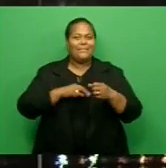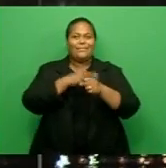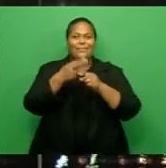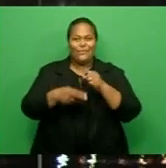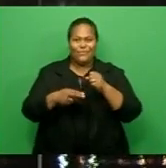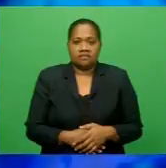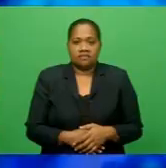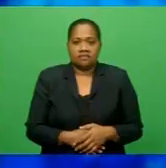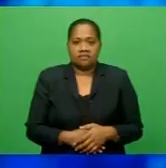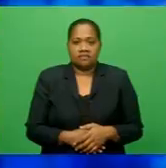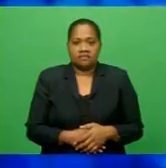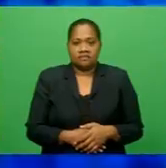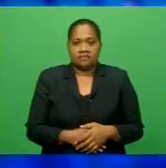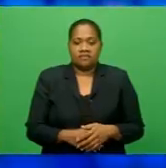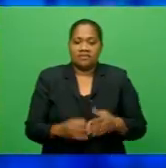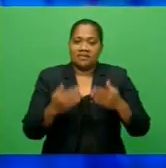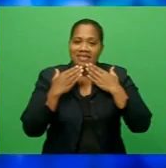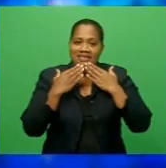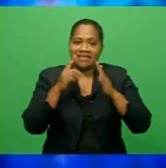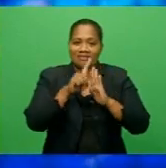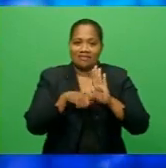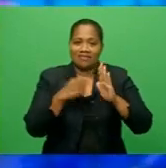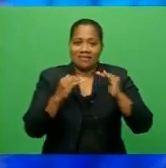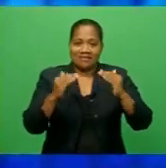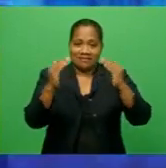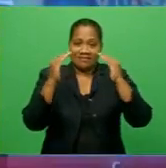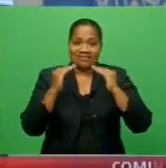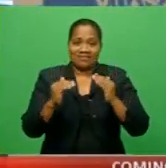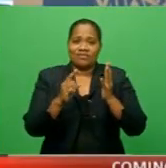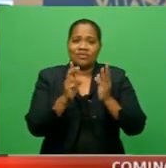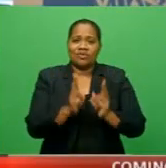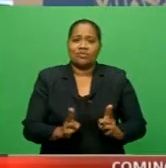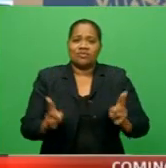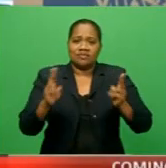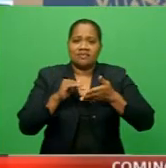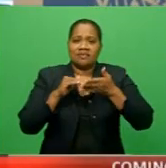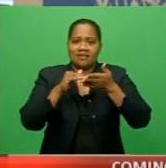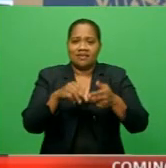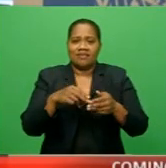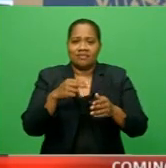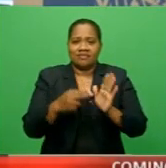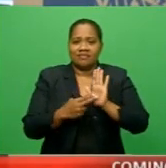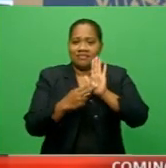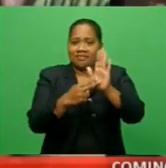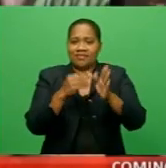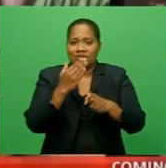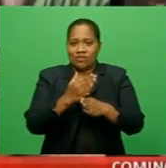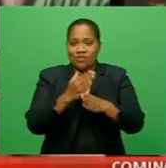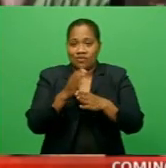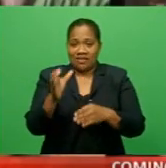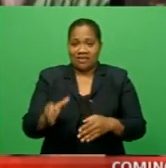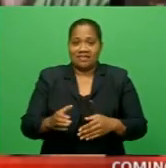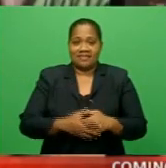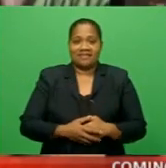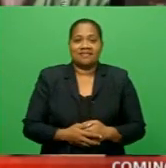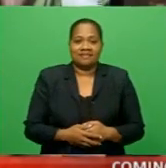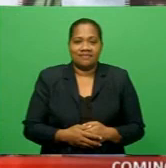business. Thanks, Jackie. Coming up, UN to help Nandi workers.